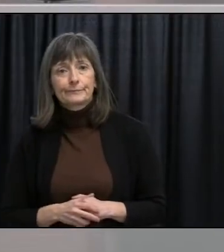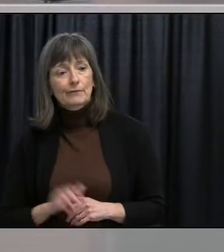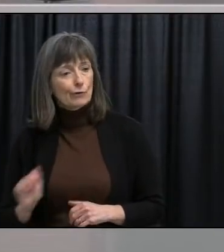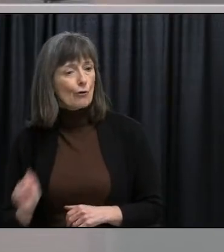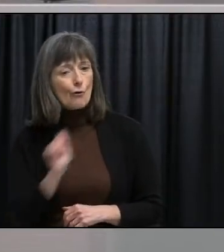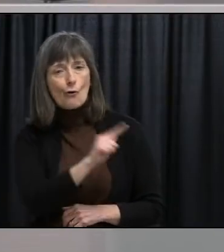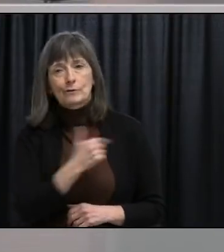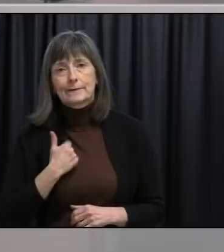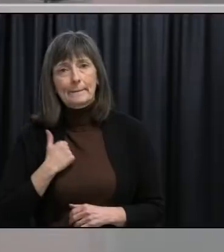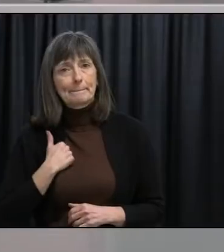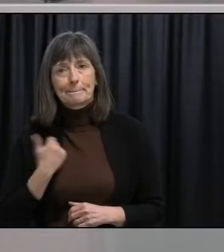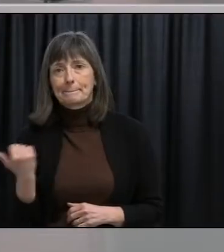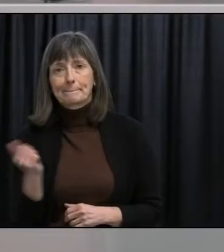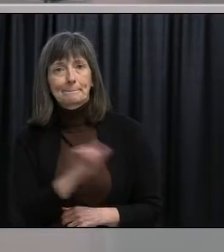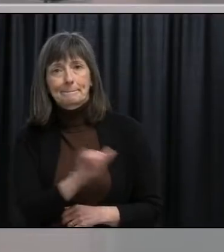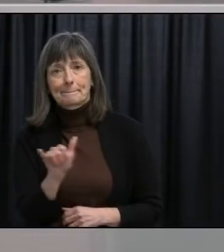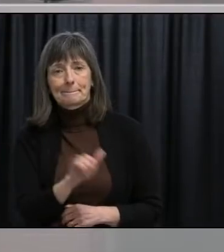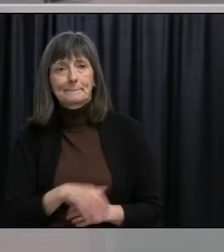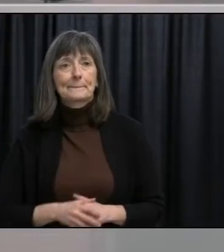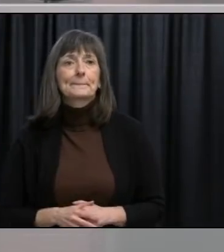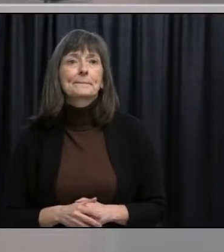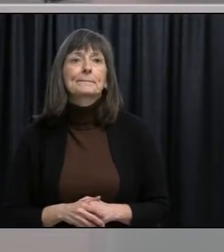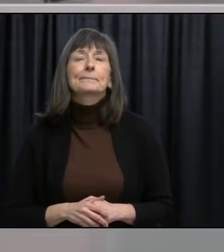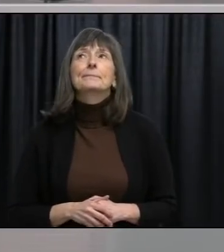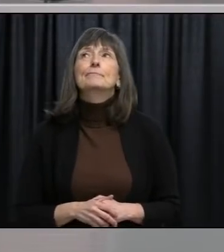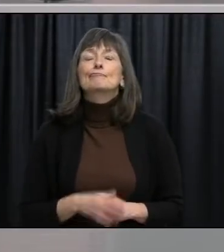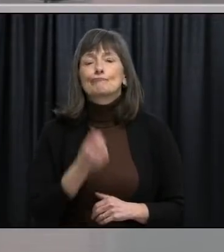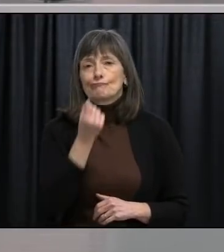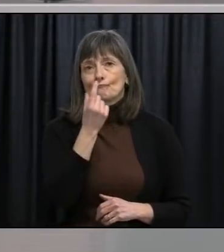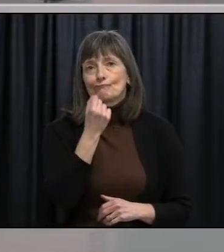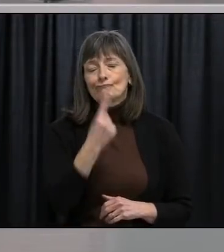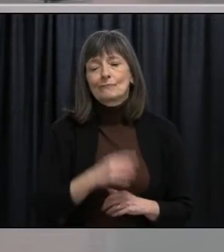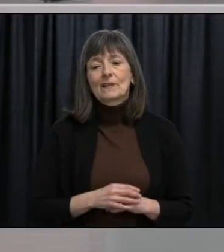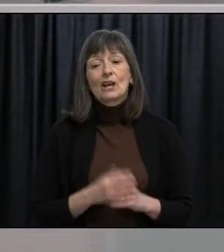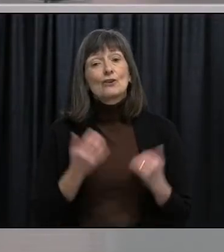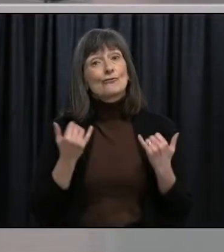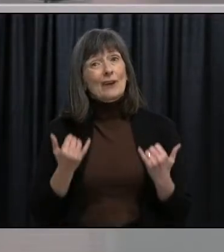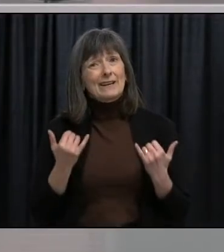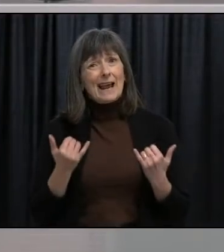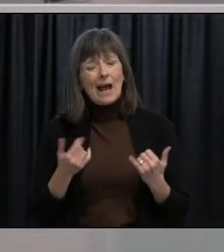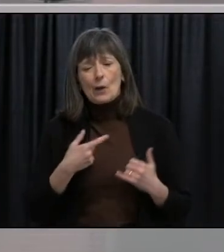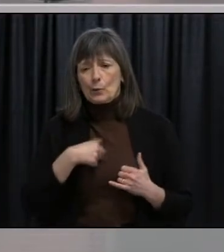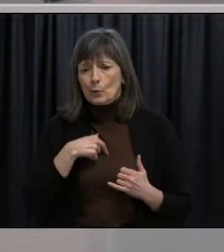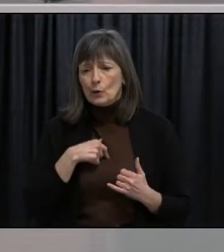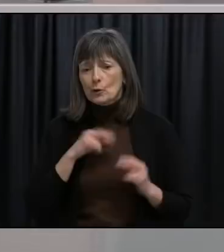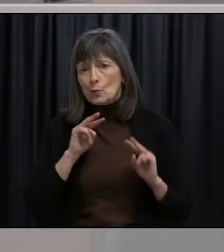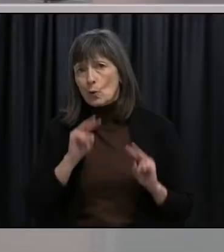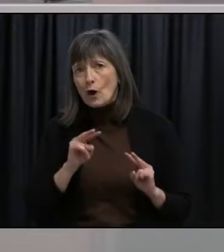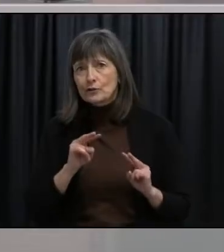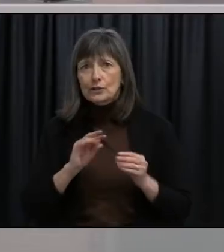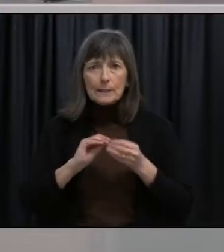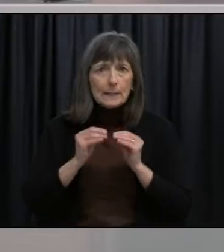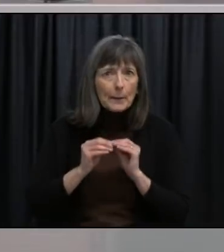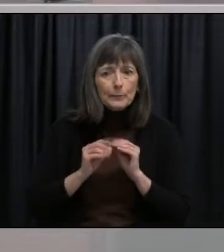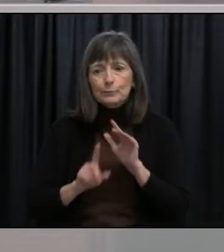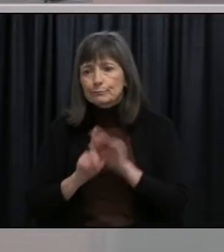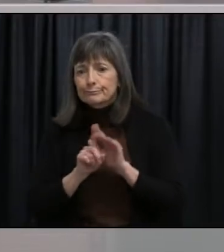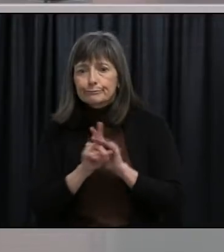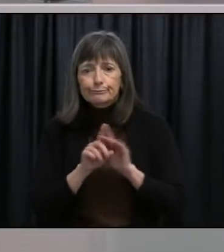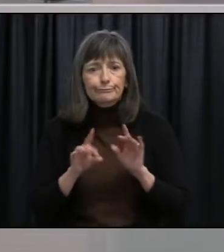Okay, understandable. We're doing such a good job of tracking our infections and